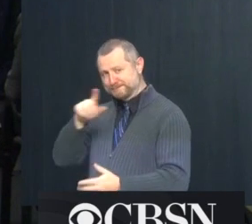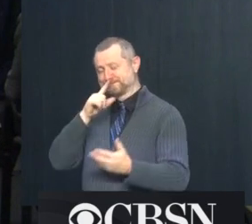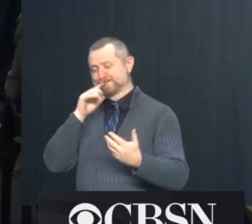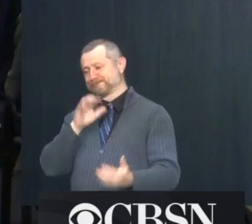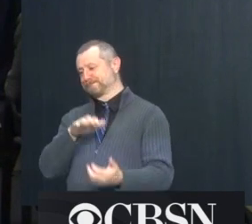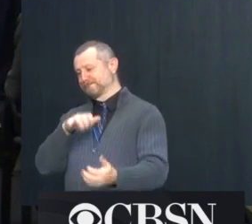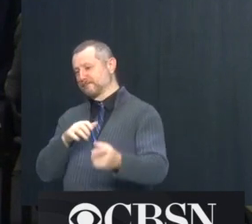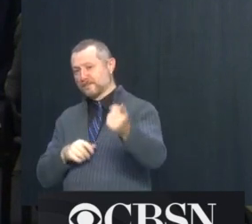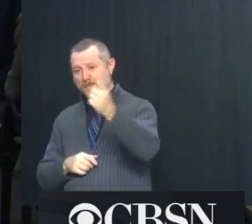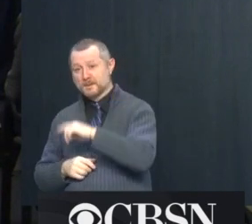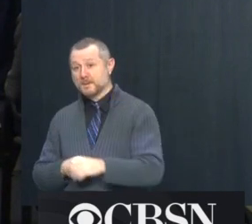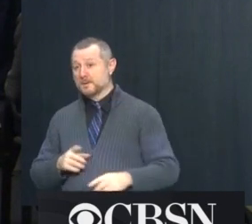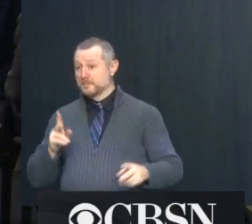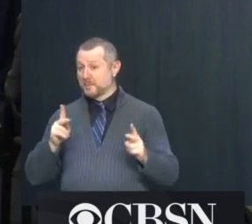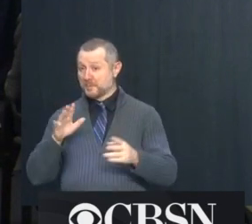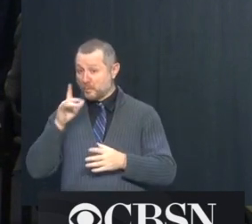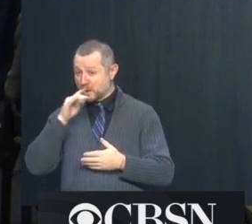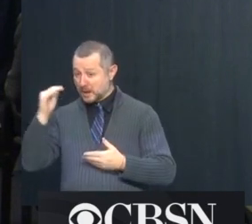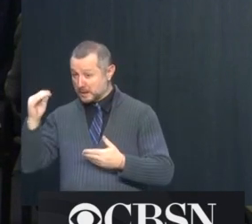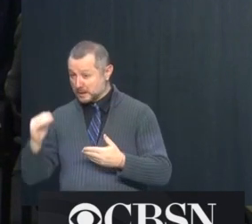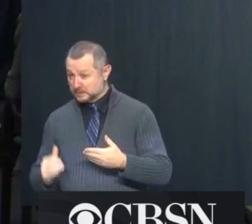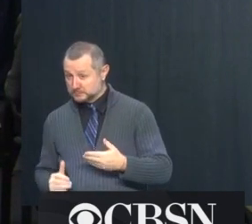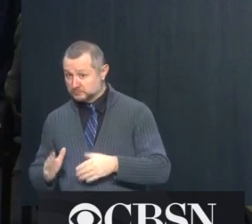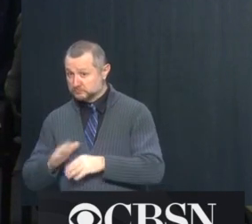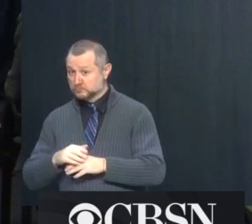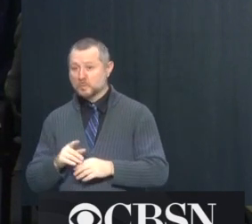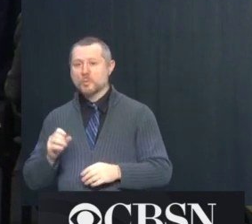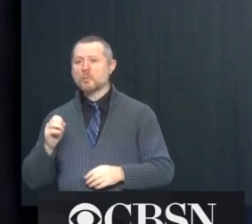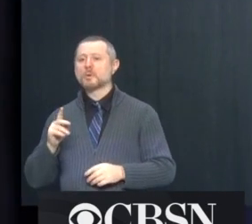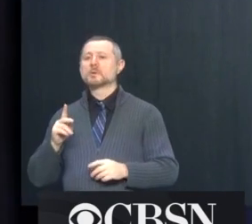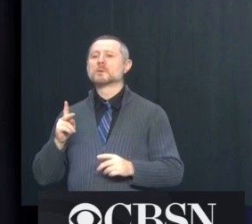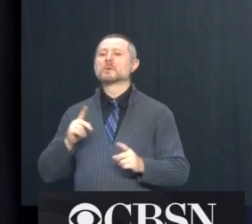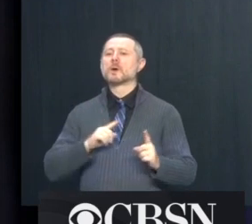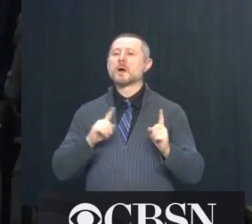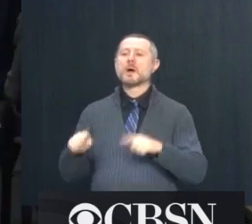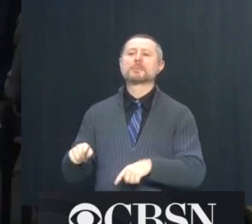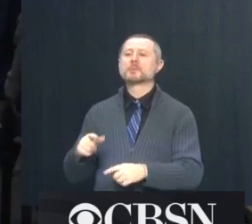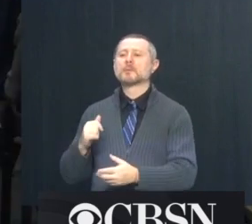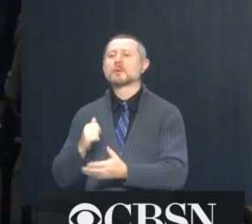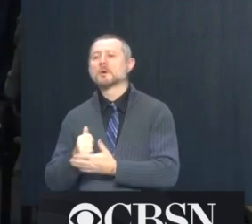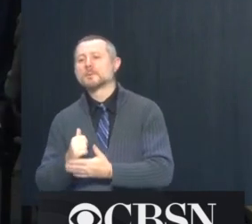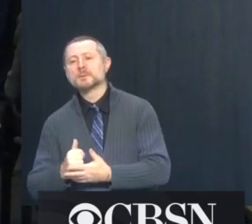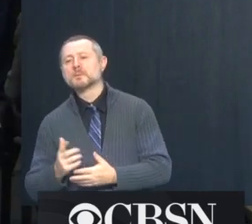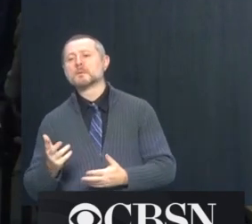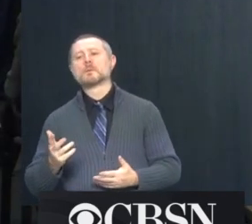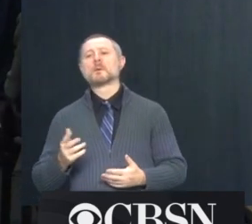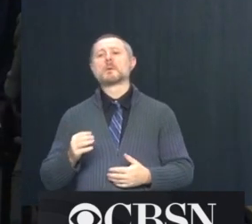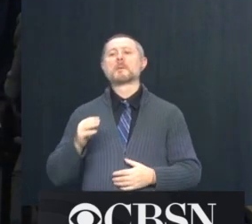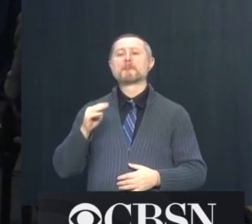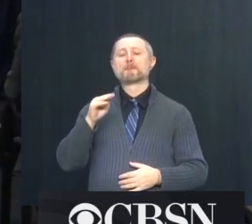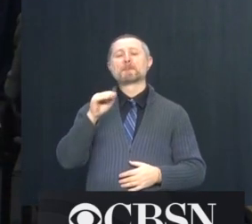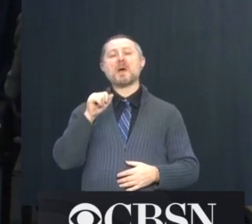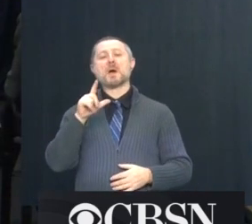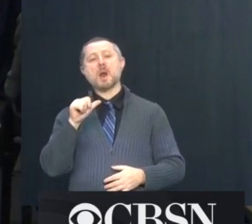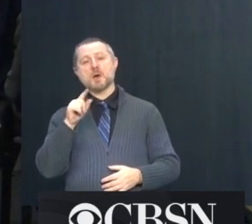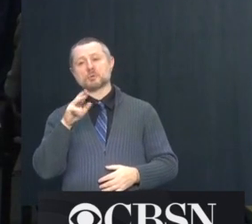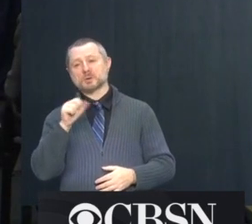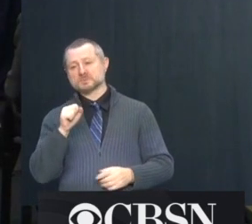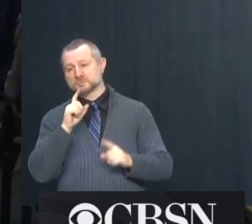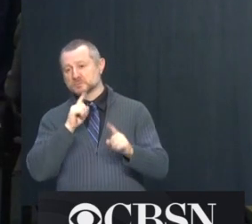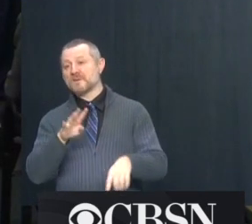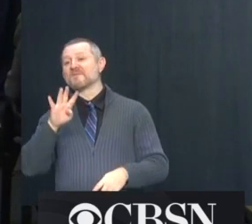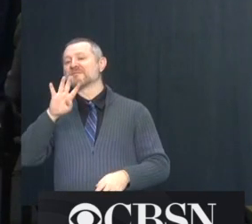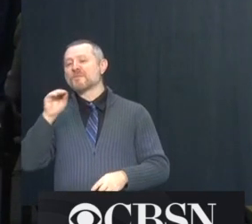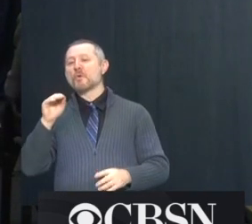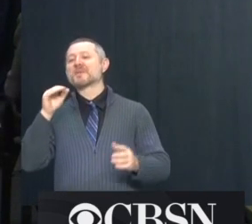a list, or were those people who actually came and helped? We had about 40,000 that were used in some capacity